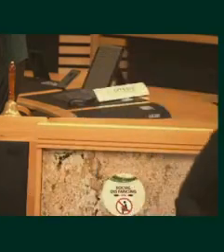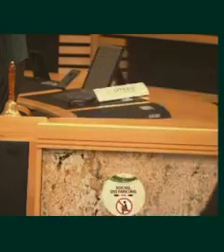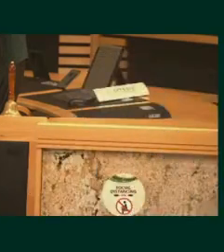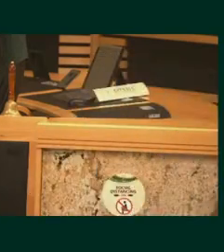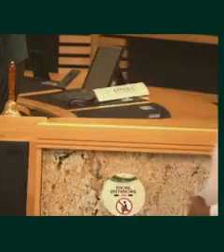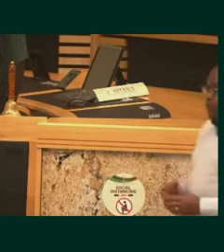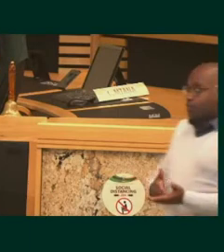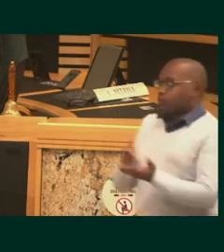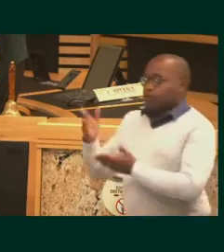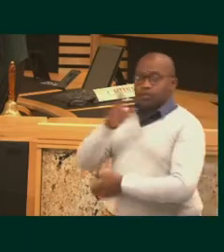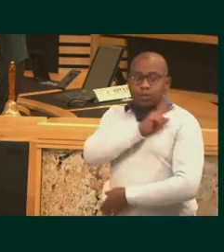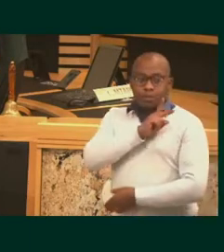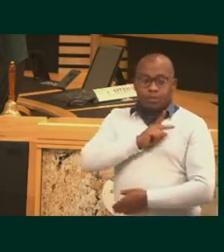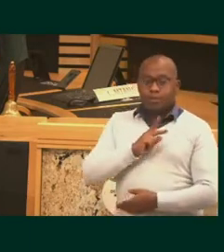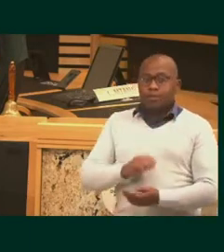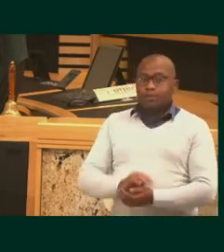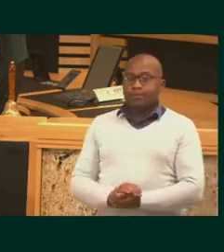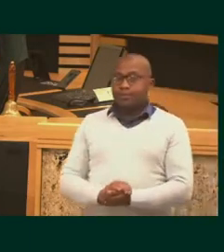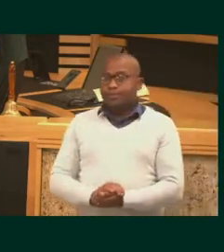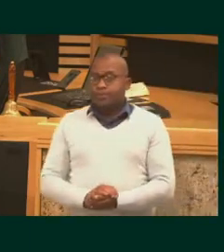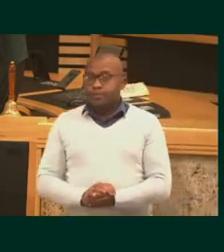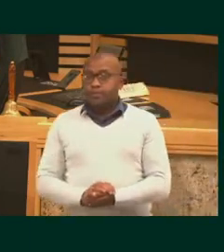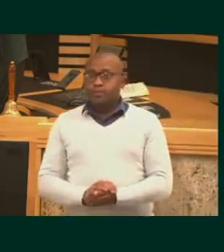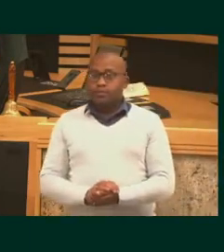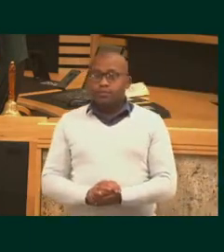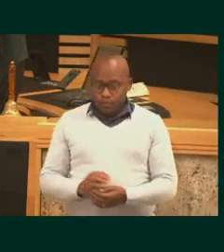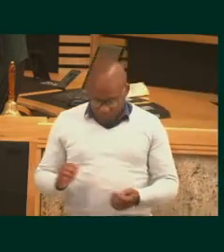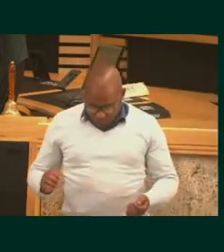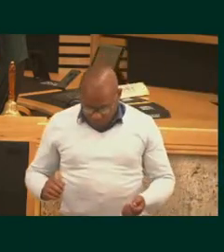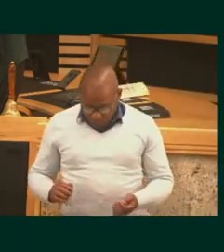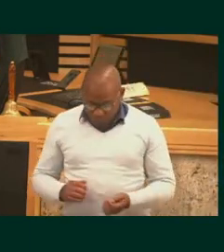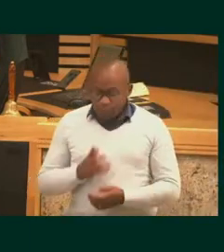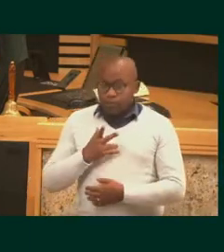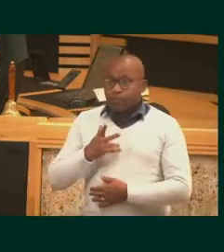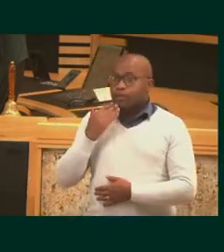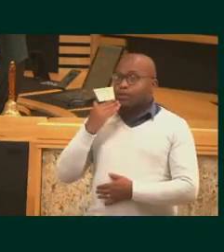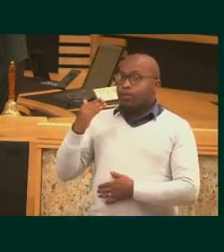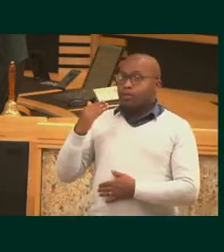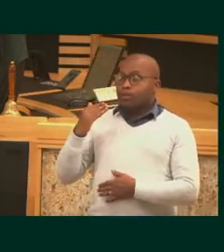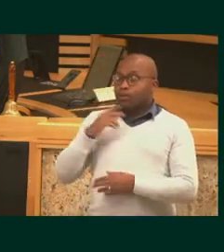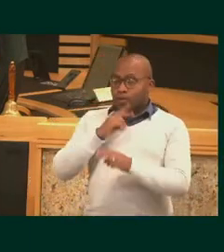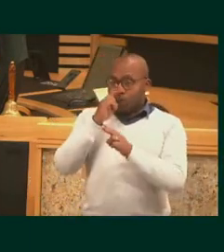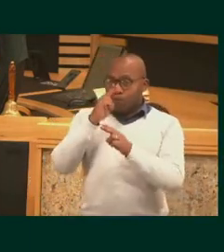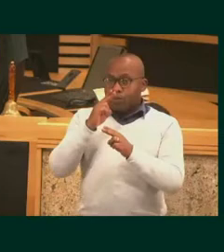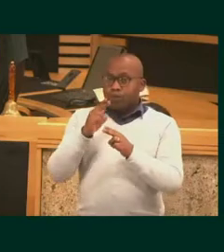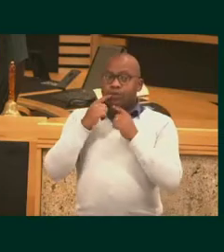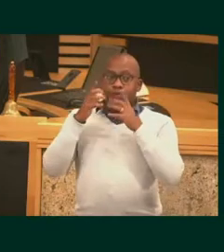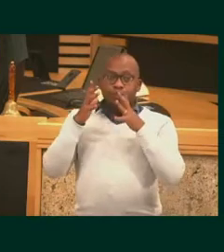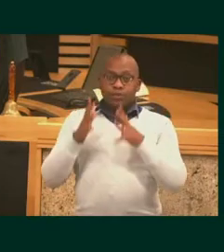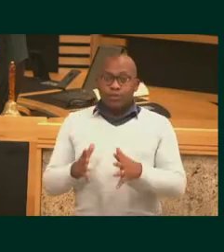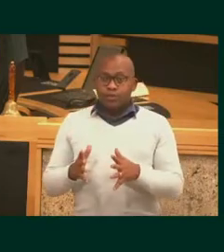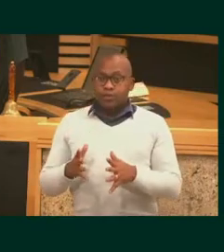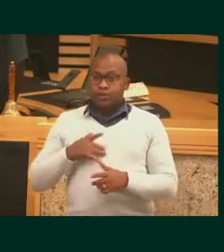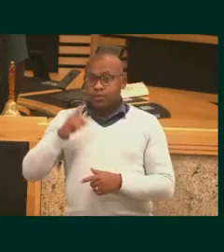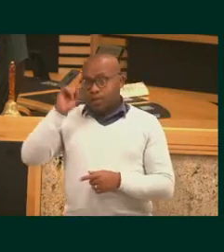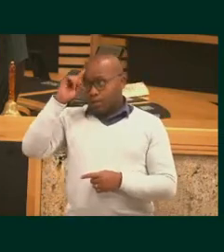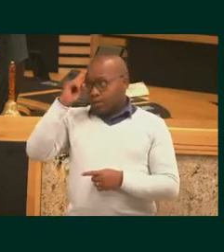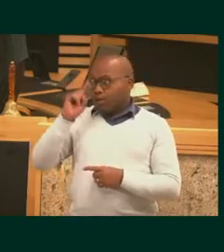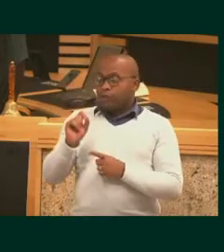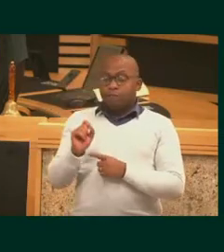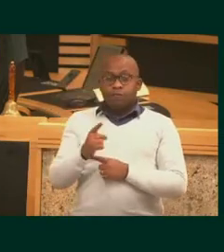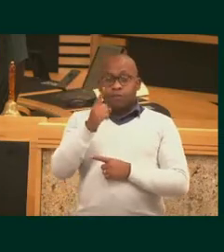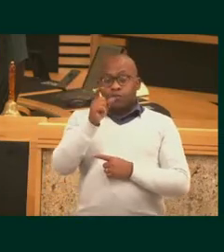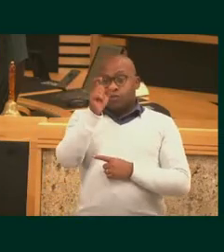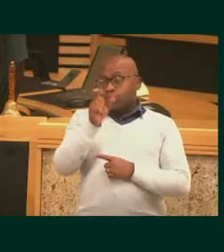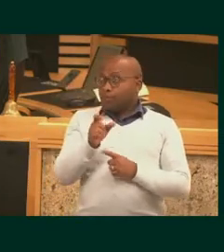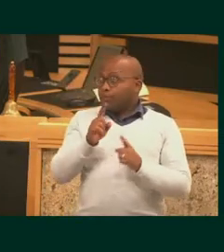over to you thank you very much um honorable speaker and greetings to all the members in the meeting I think for the first one the